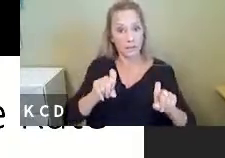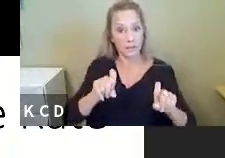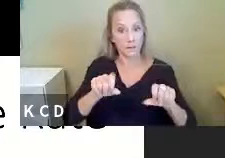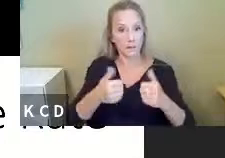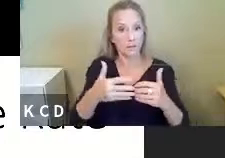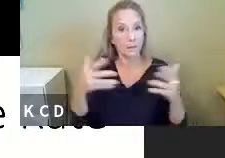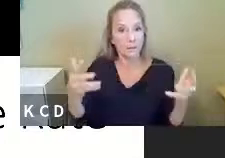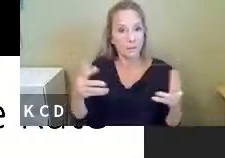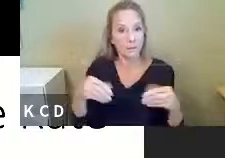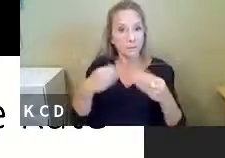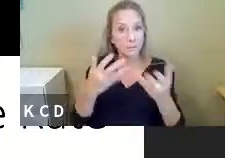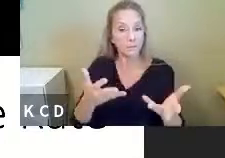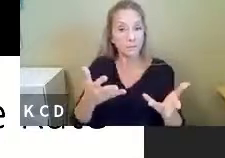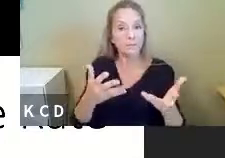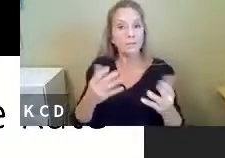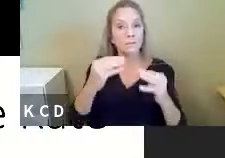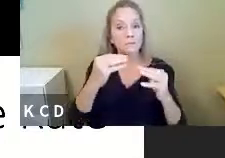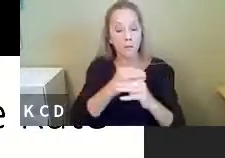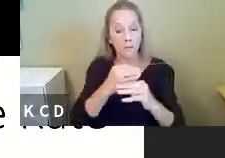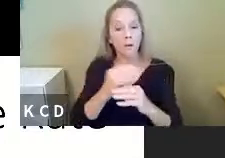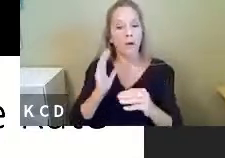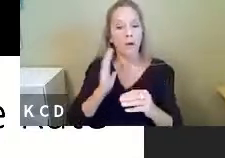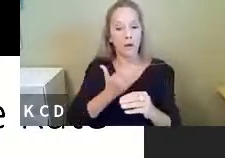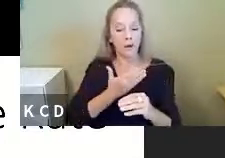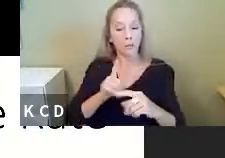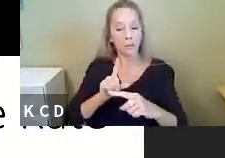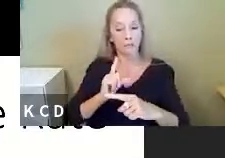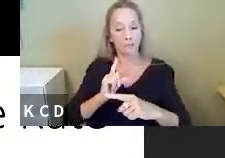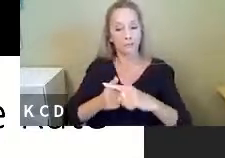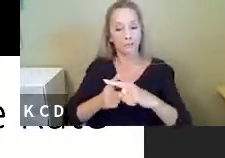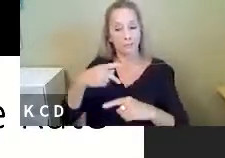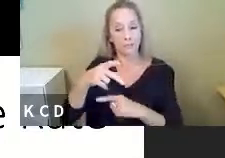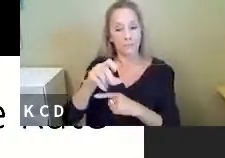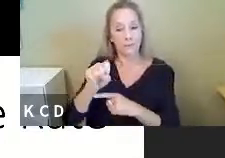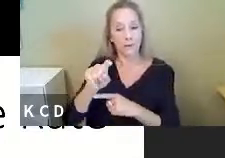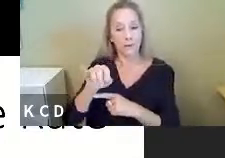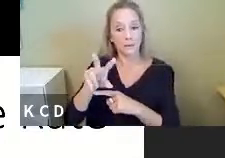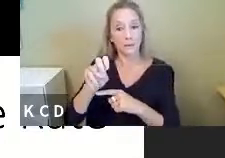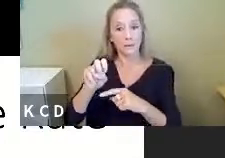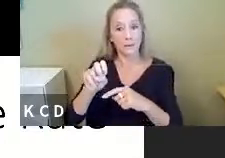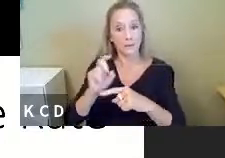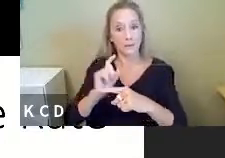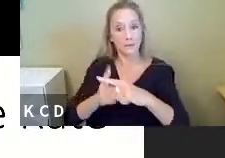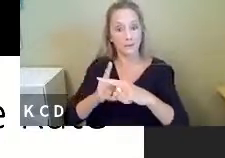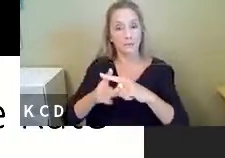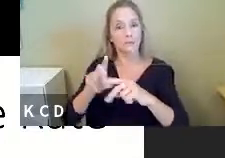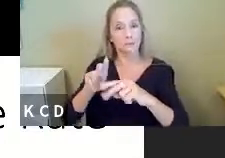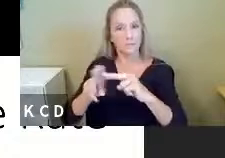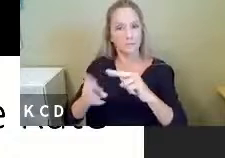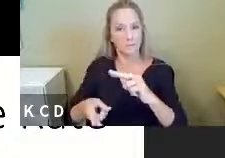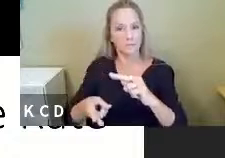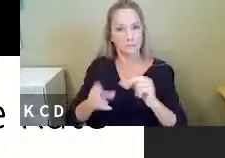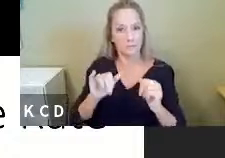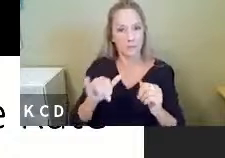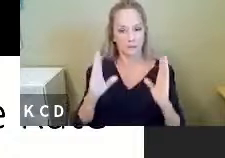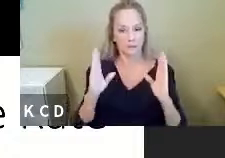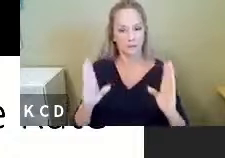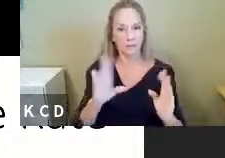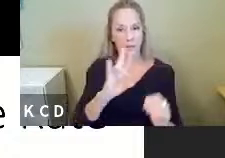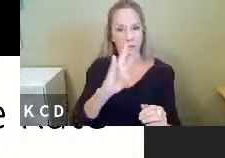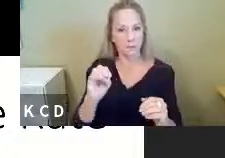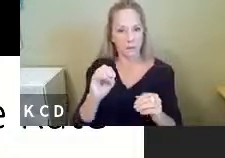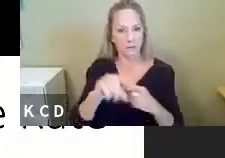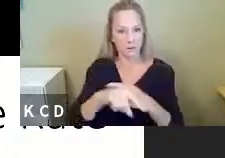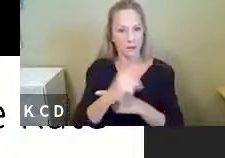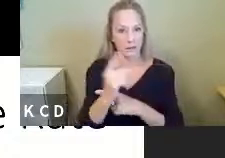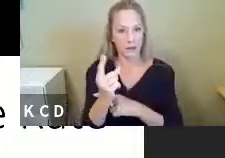just mathematically with fewer positive cases, your positivity rate is going to go down. This is a 70-day average, a slightly different number